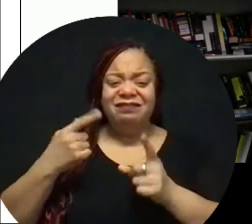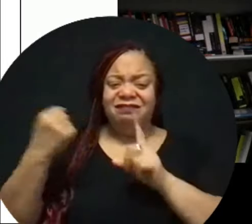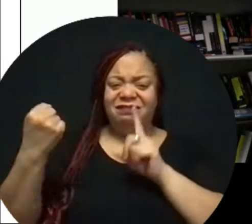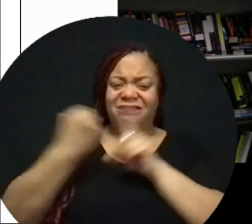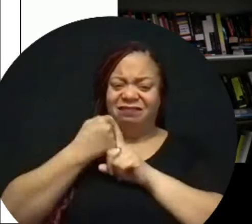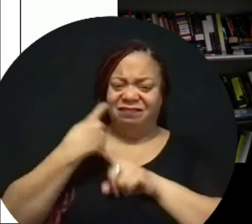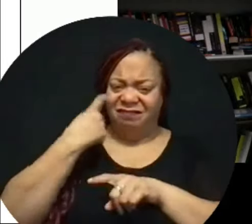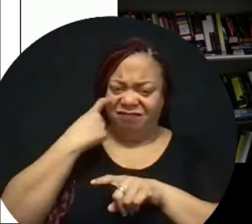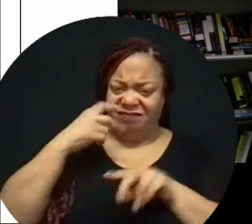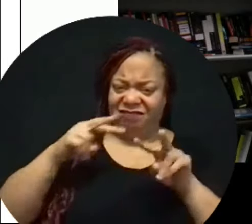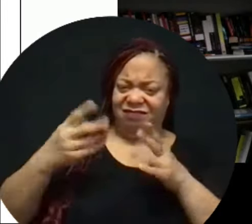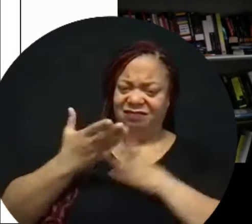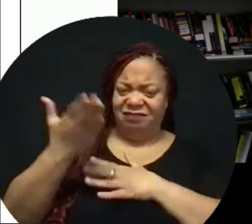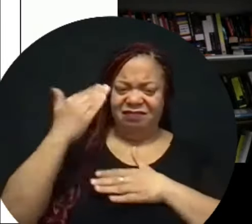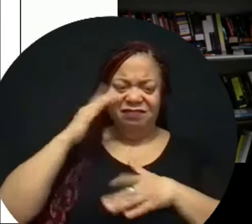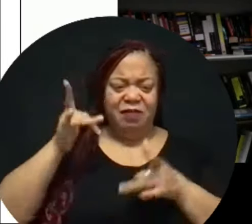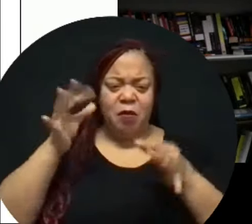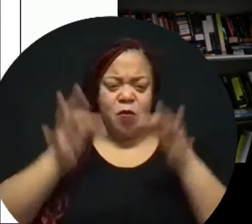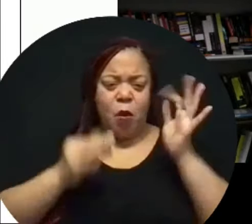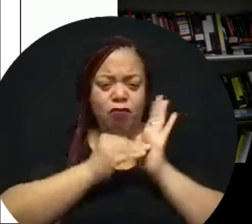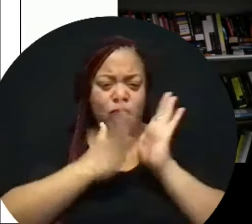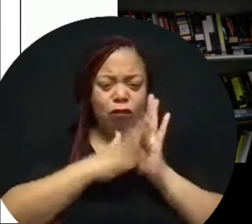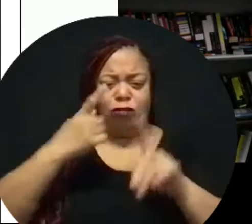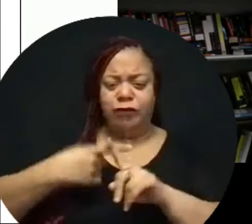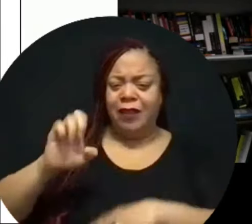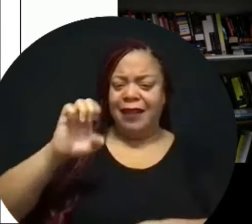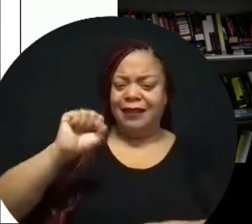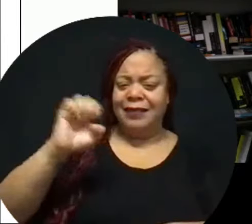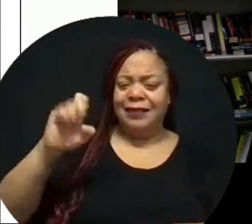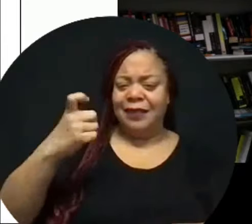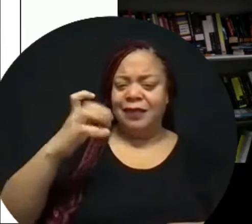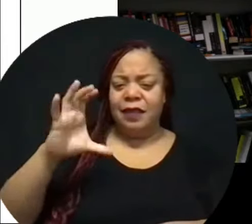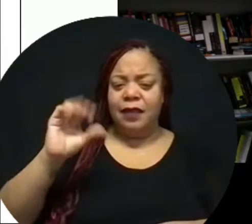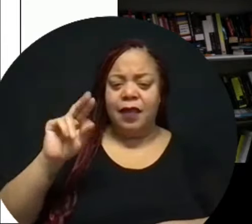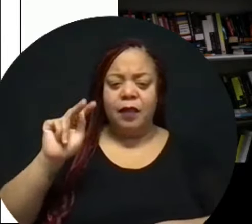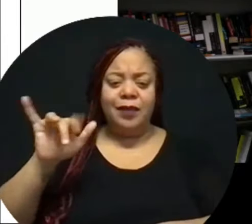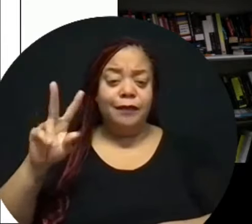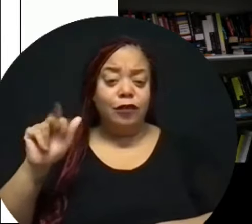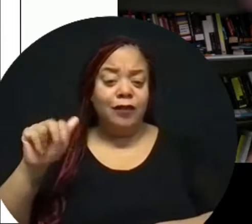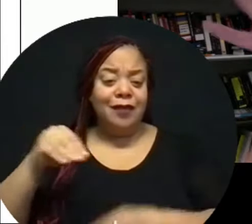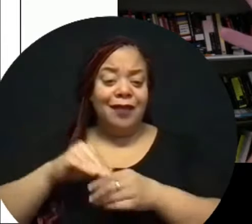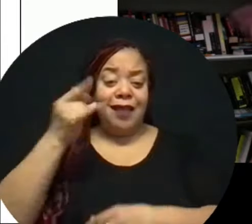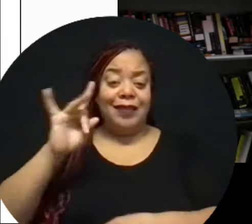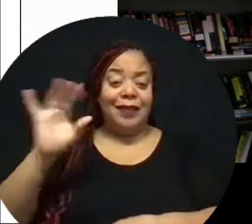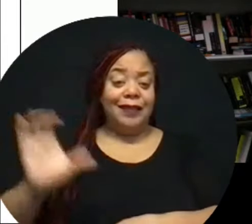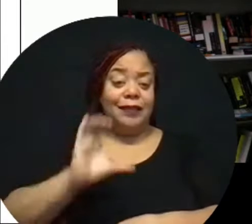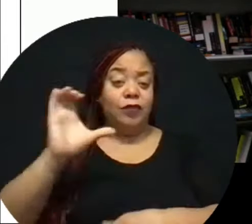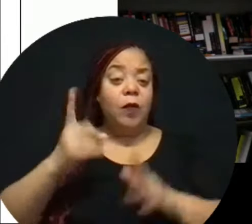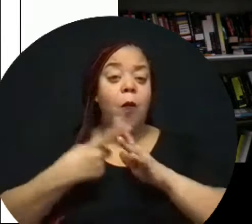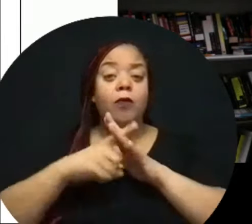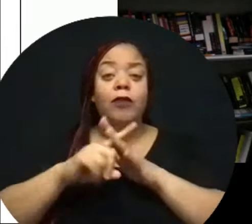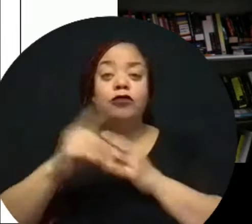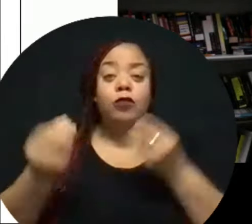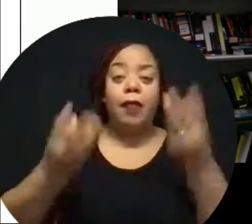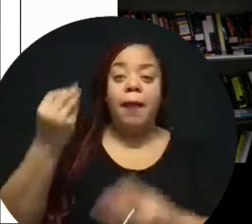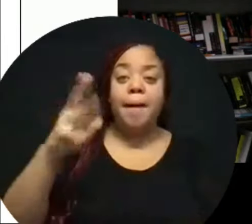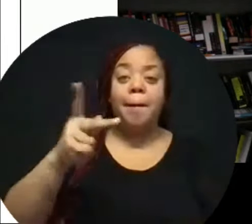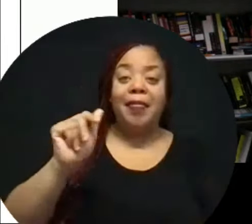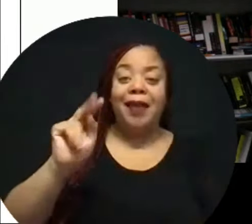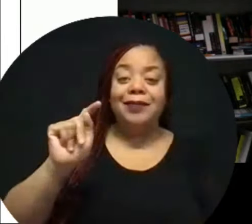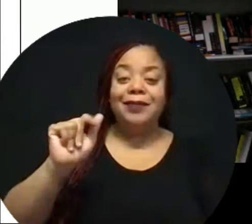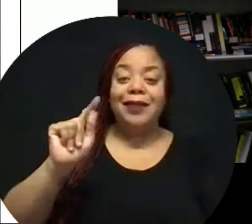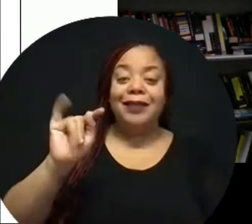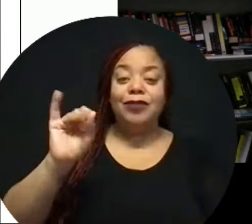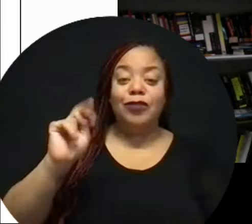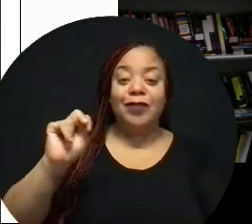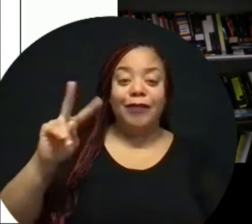Virginia, settled illegally in the 1640s. Even by the crown's own, you know, the English crown's